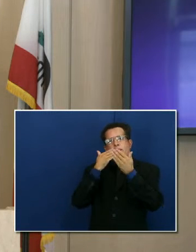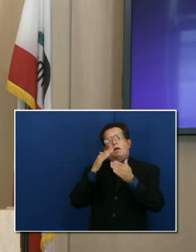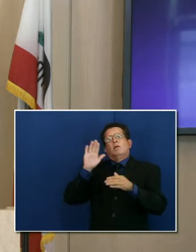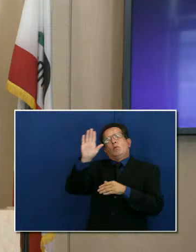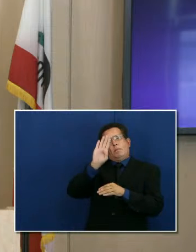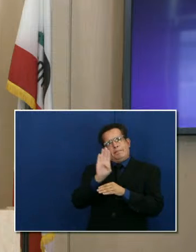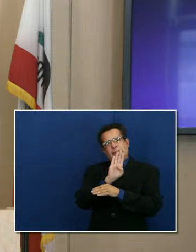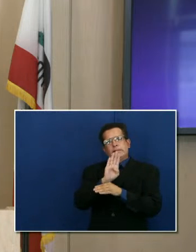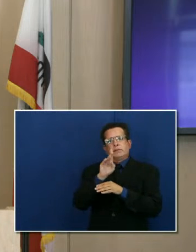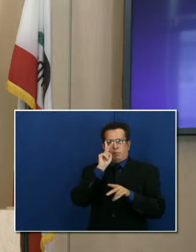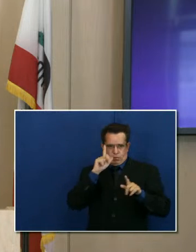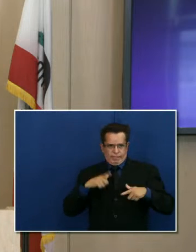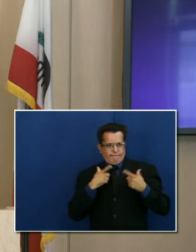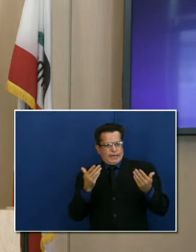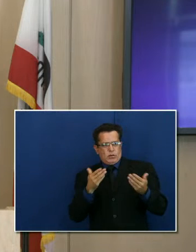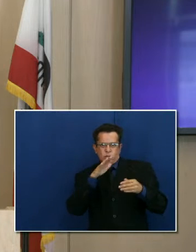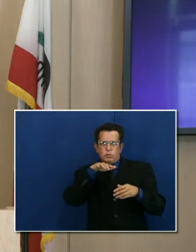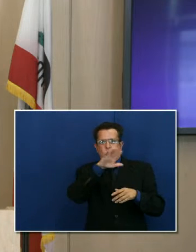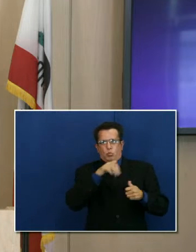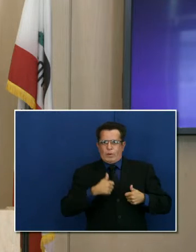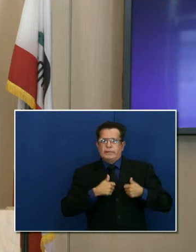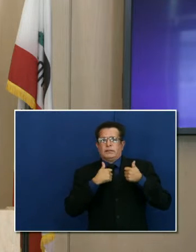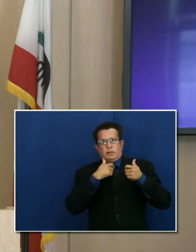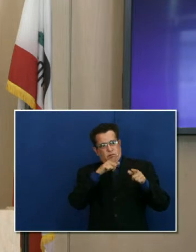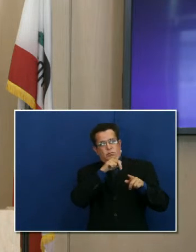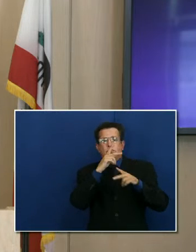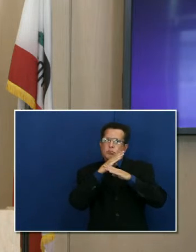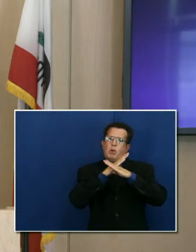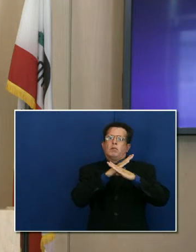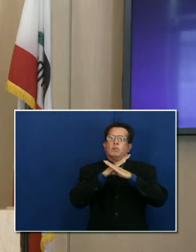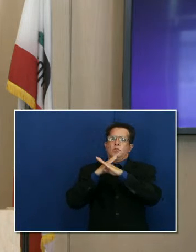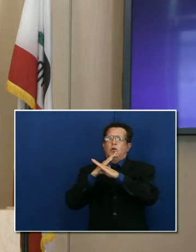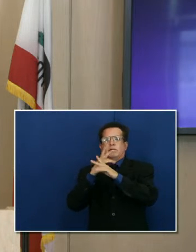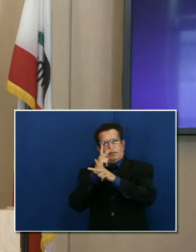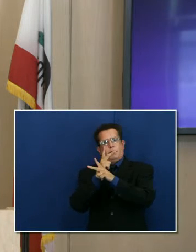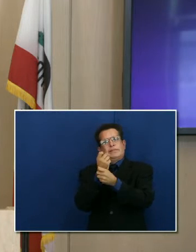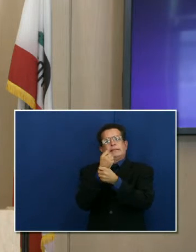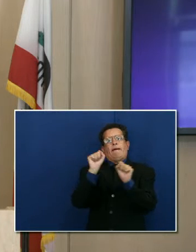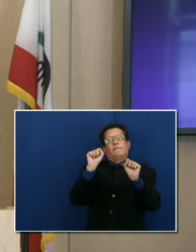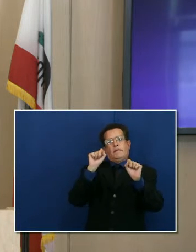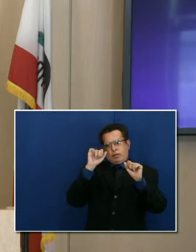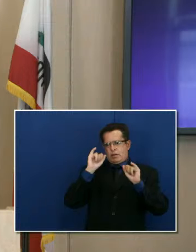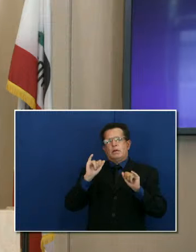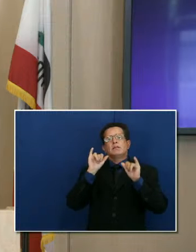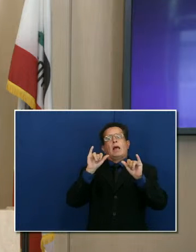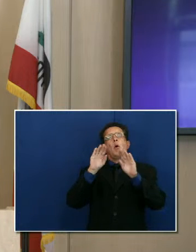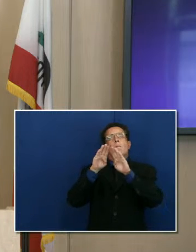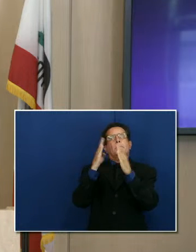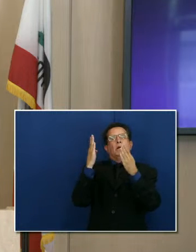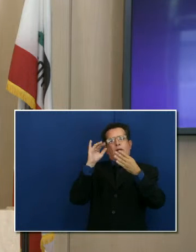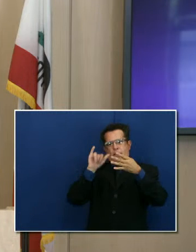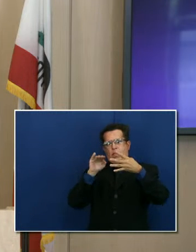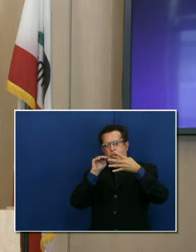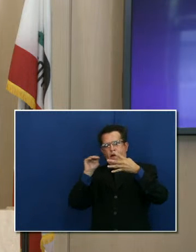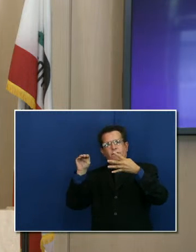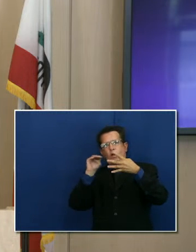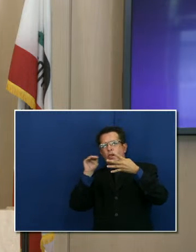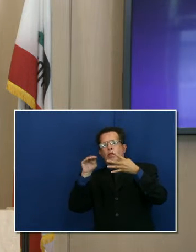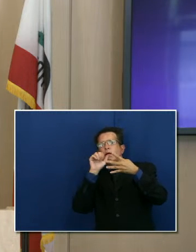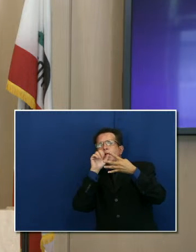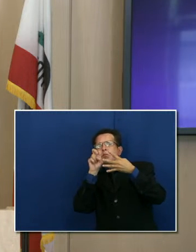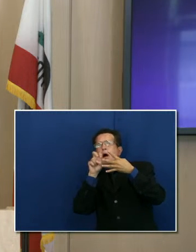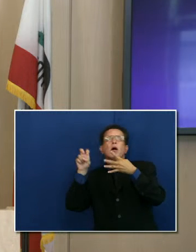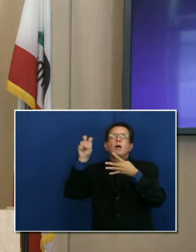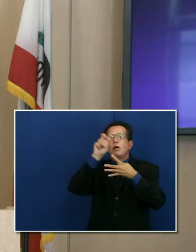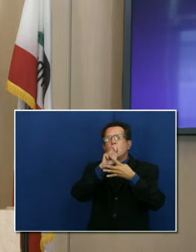businesses and residents to continue practicing safe measures that allow us to remain in that tier and prevent us from falling